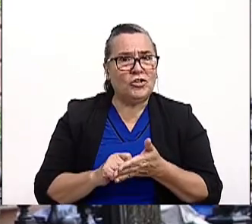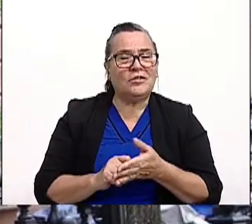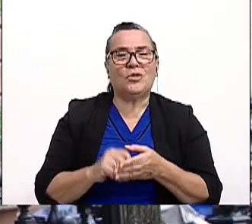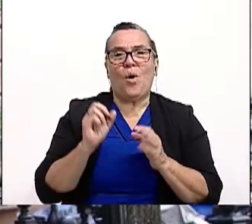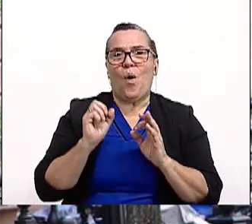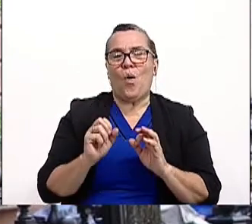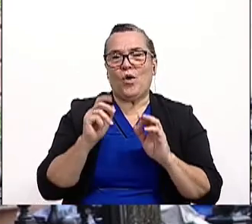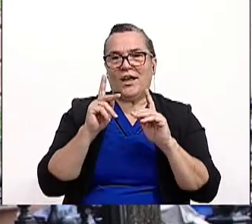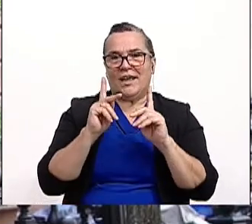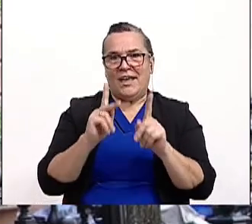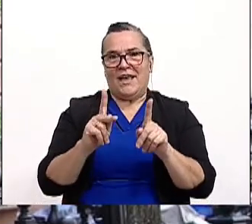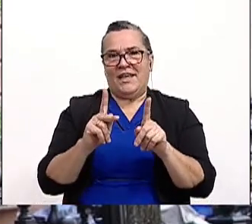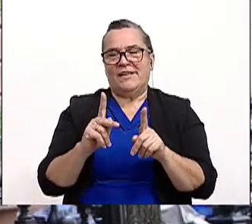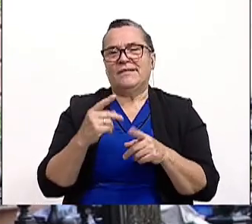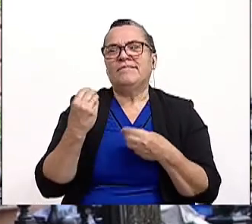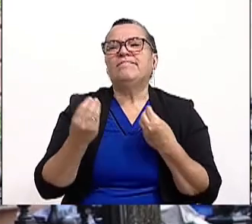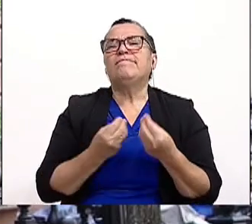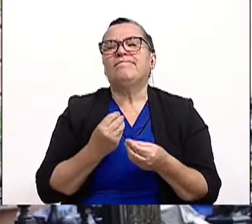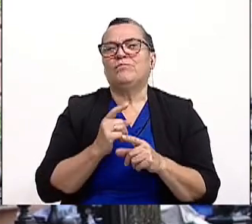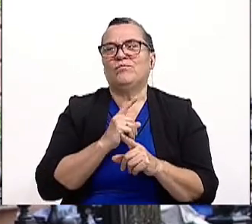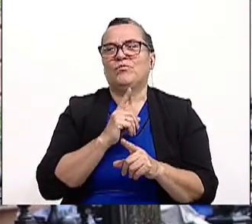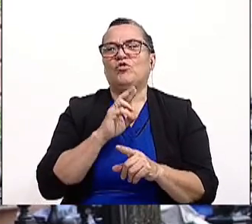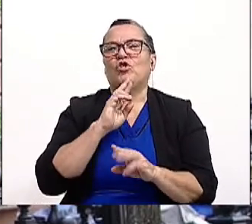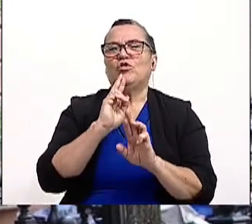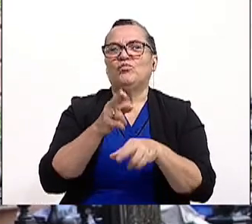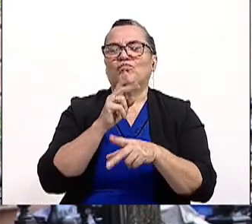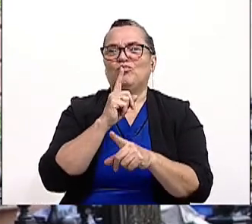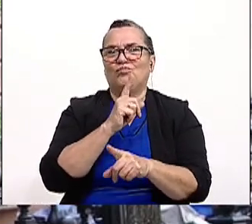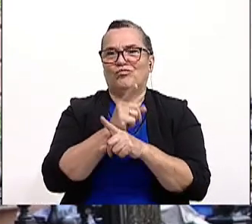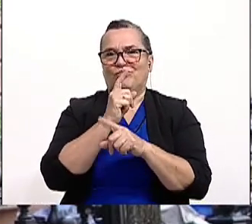Okay, let's check the correct answers.